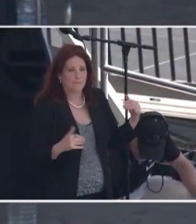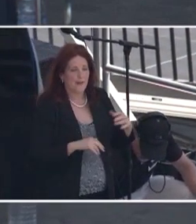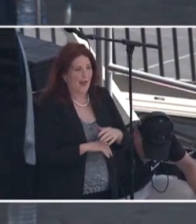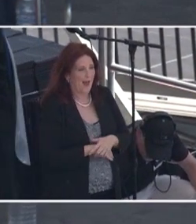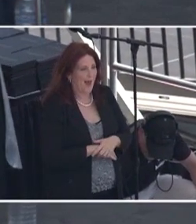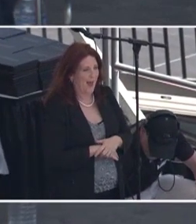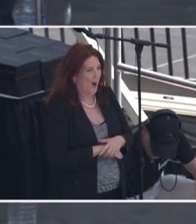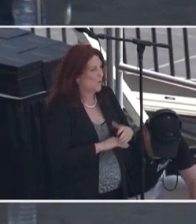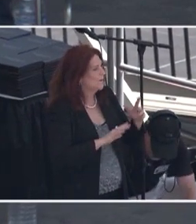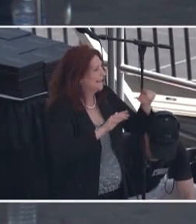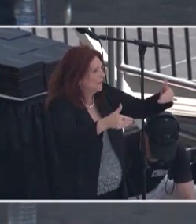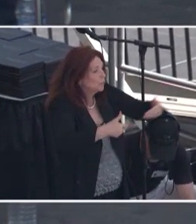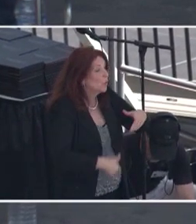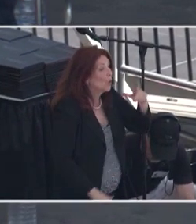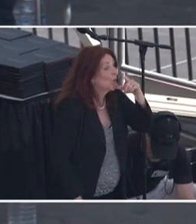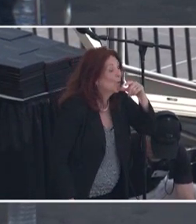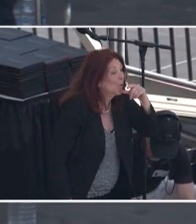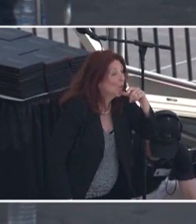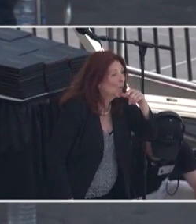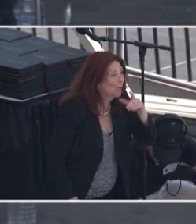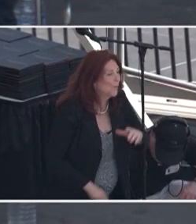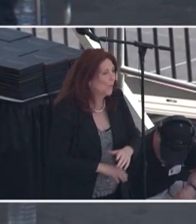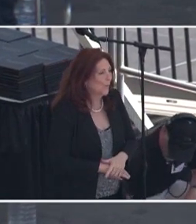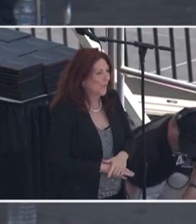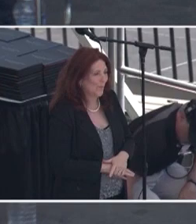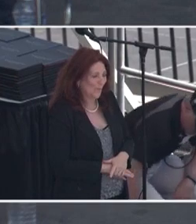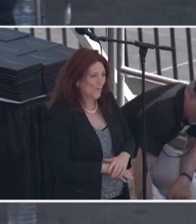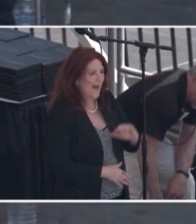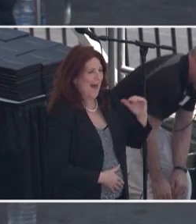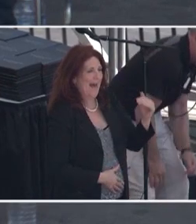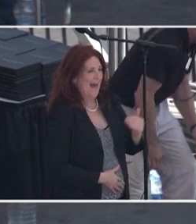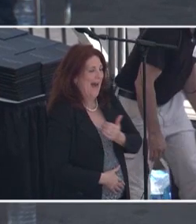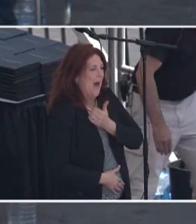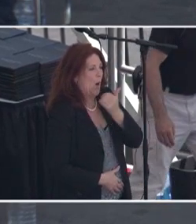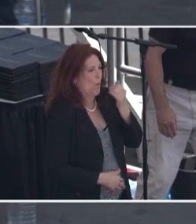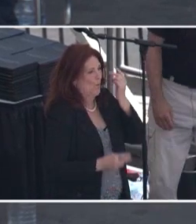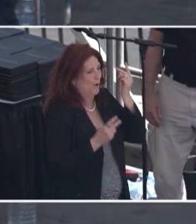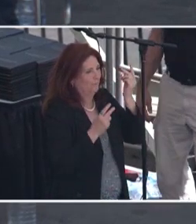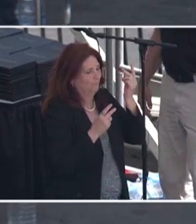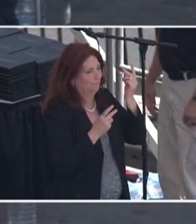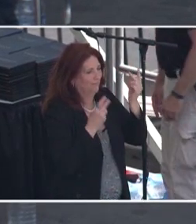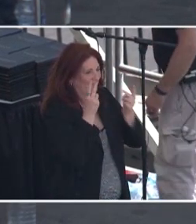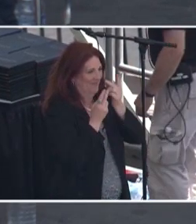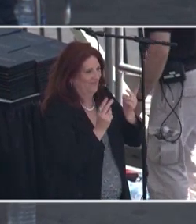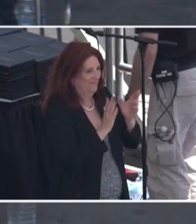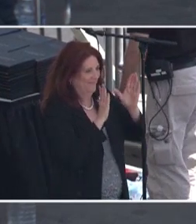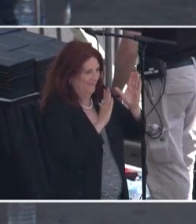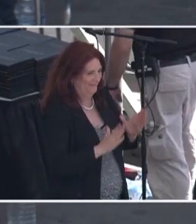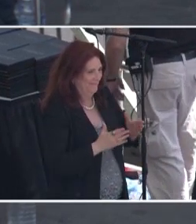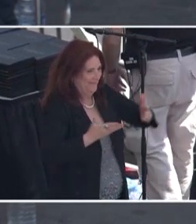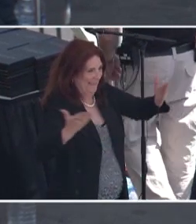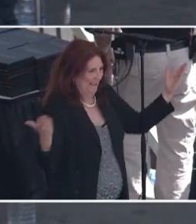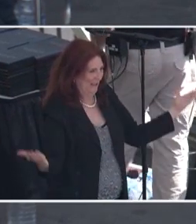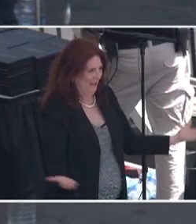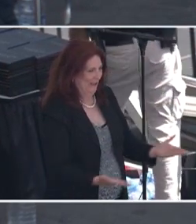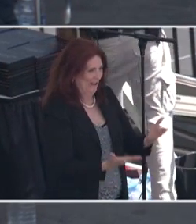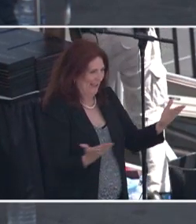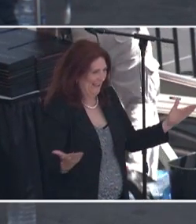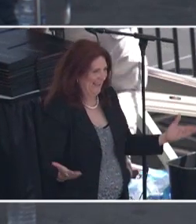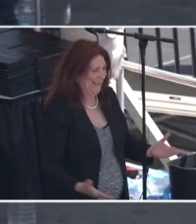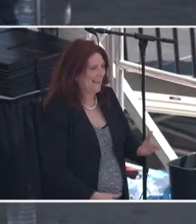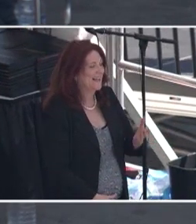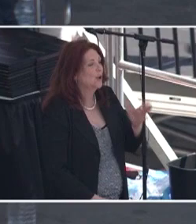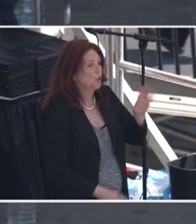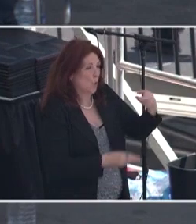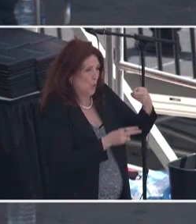to introduce our distinguished platform guest. Stand and be recognized when your name is